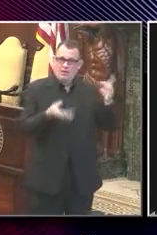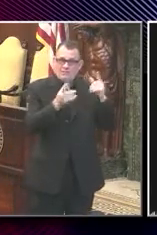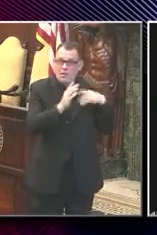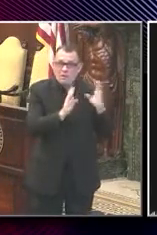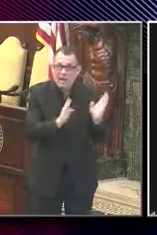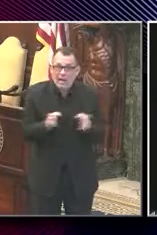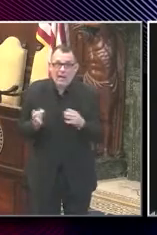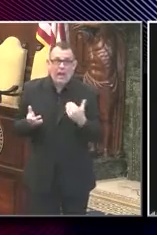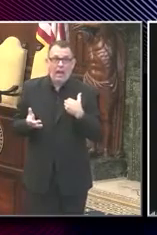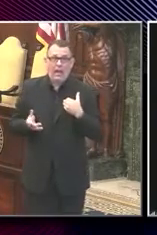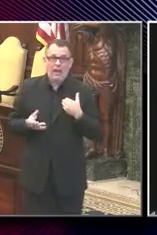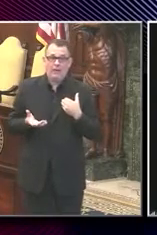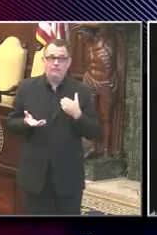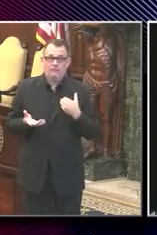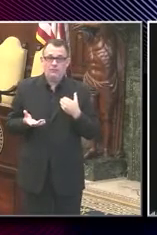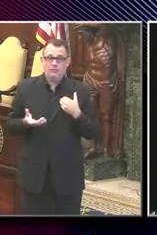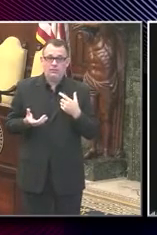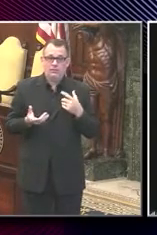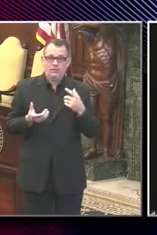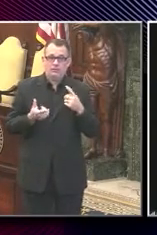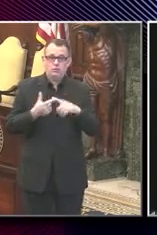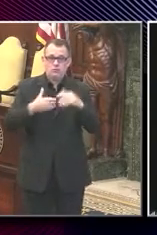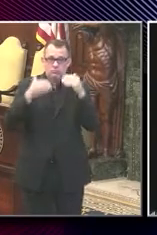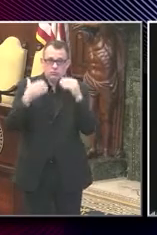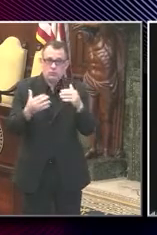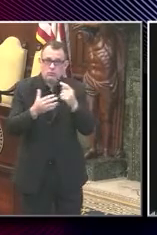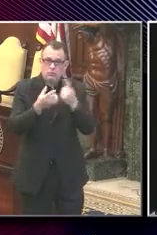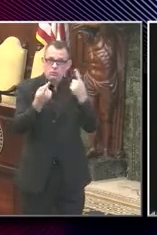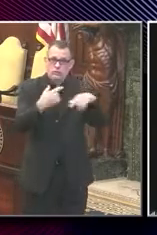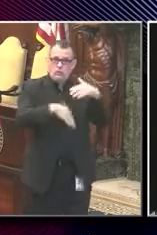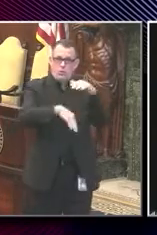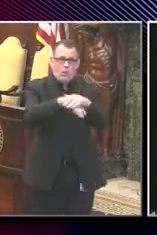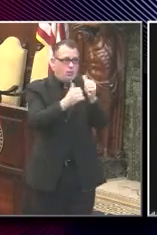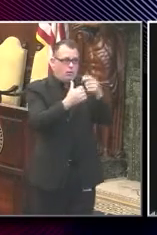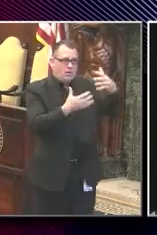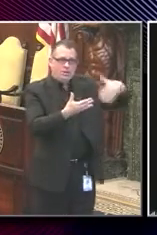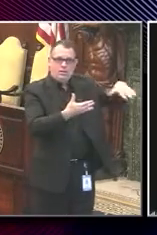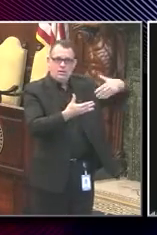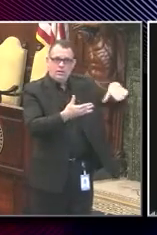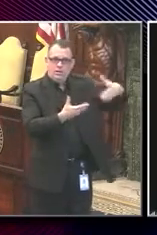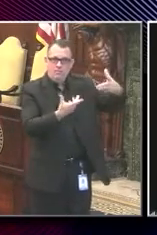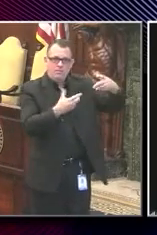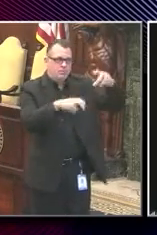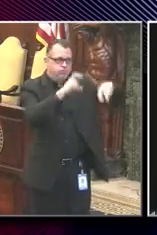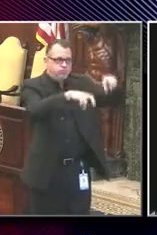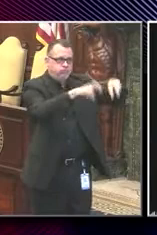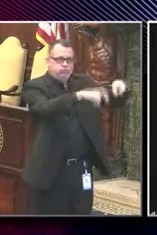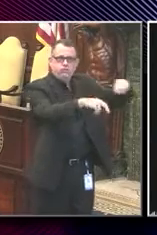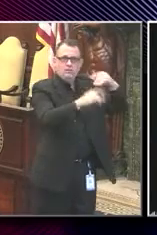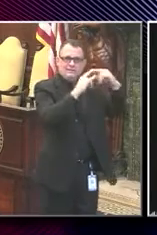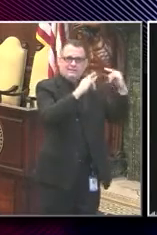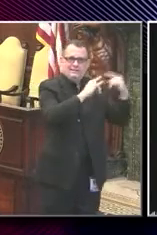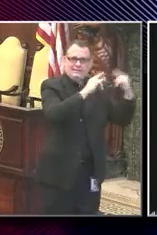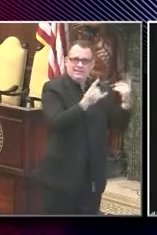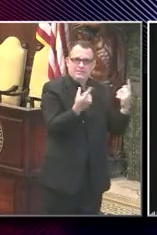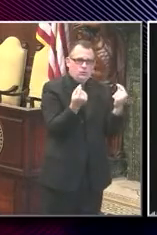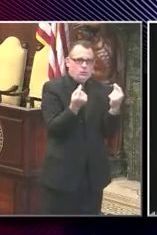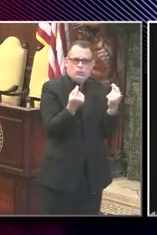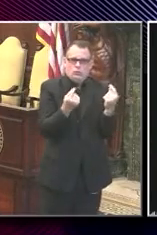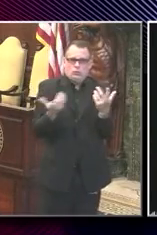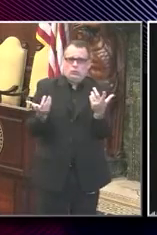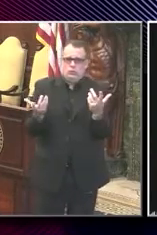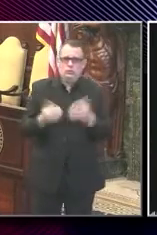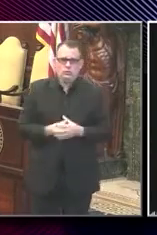moving forward with what's going to happen at that encampment as far as what the next step is?